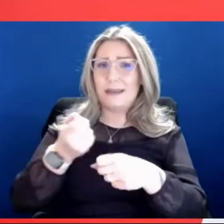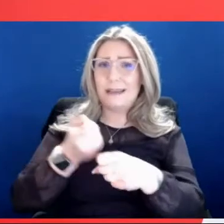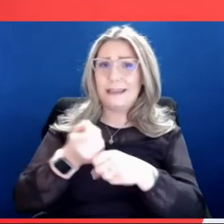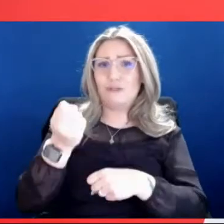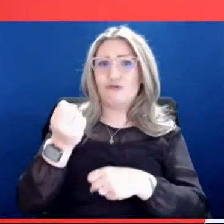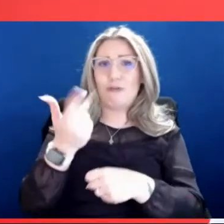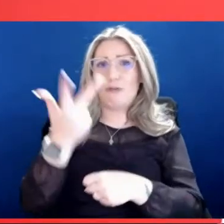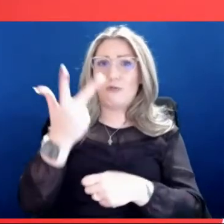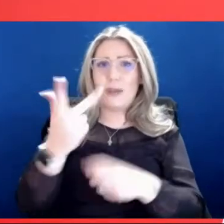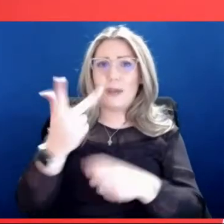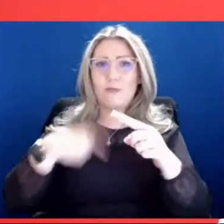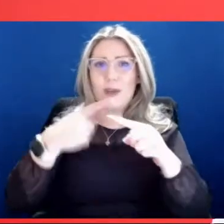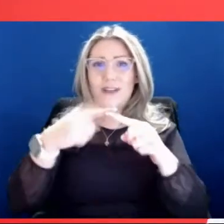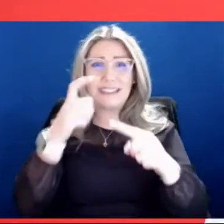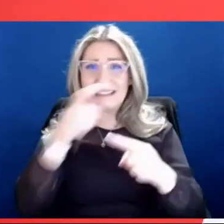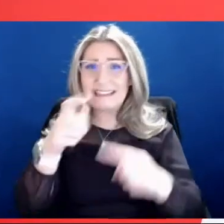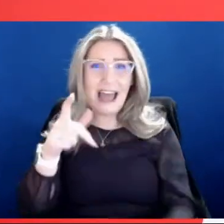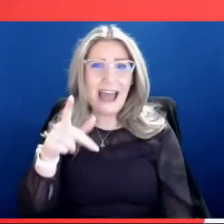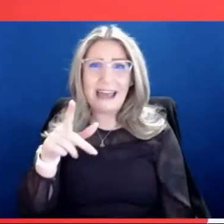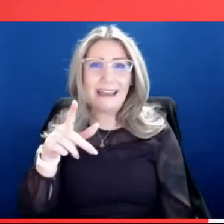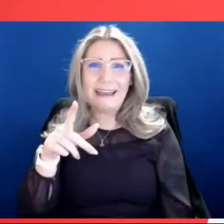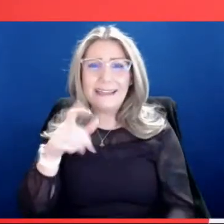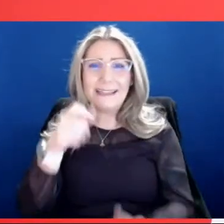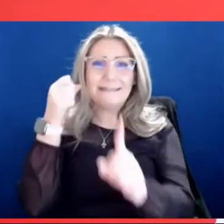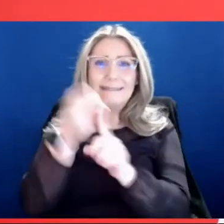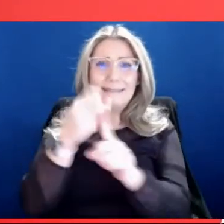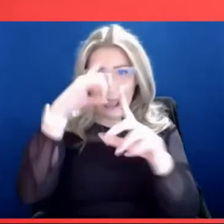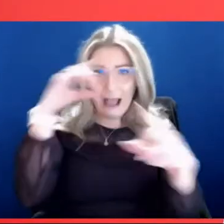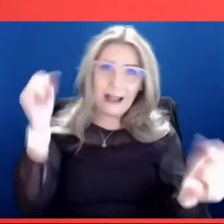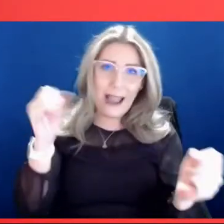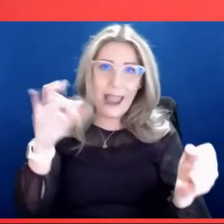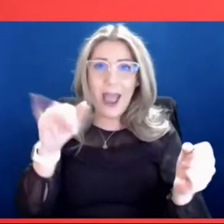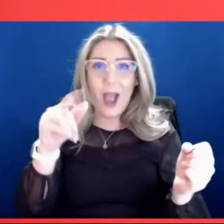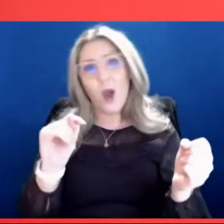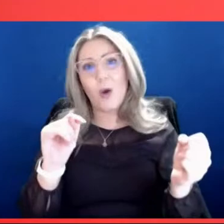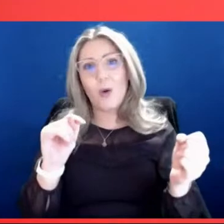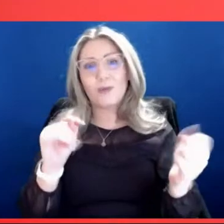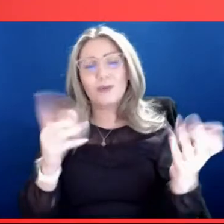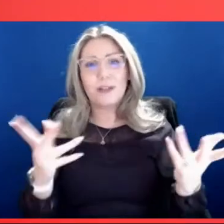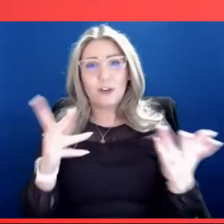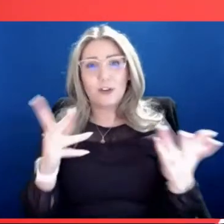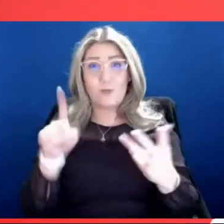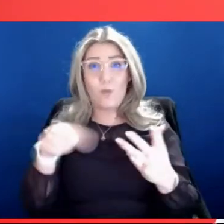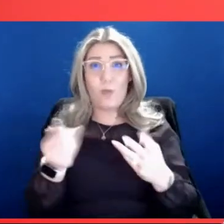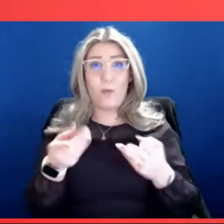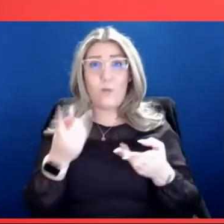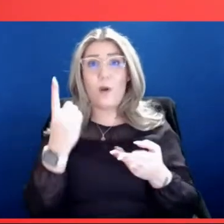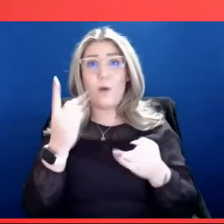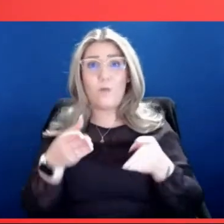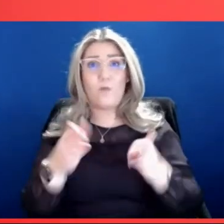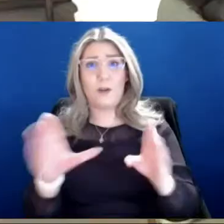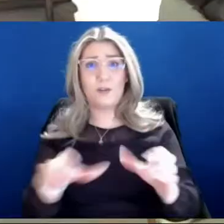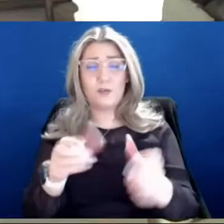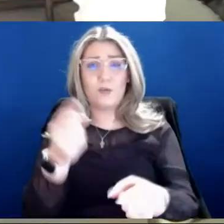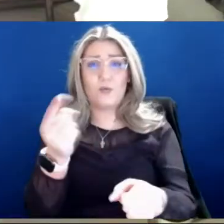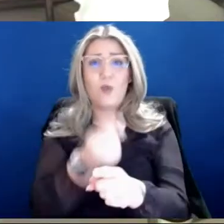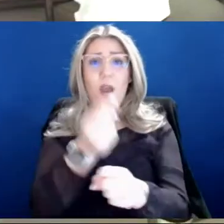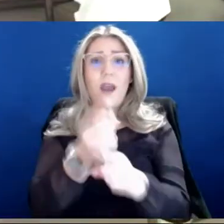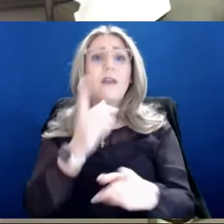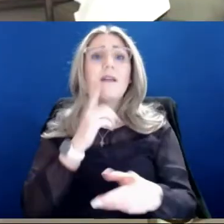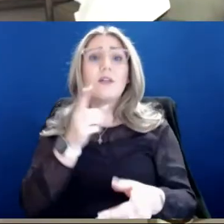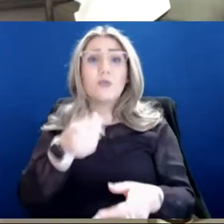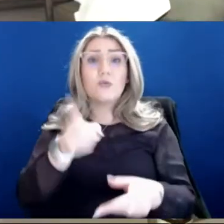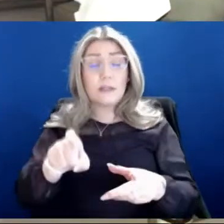not a knockout. Right. So they want it, there's only one way to do this right, and that's the way that produces these high survival rates. So,